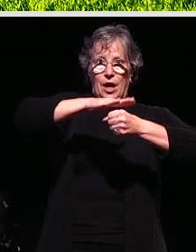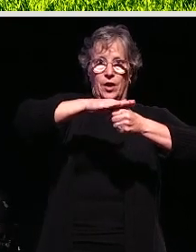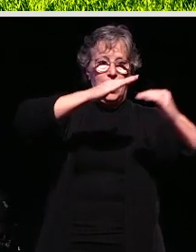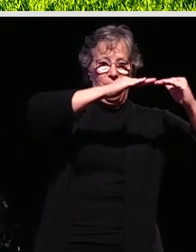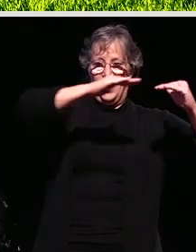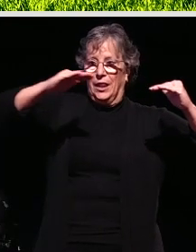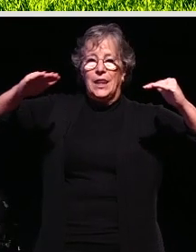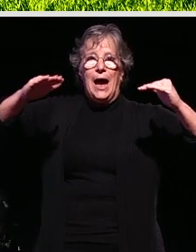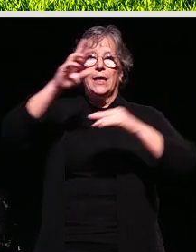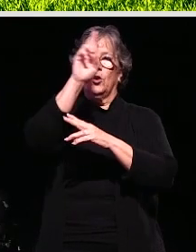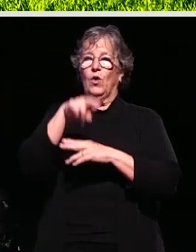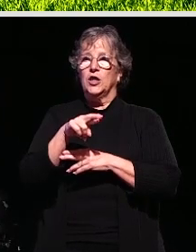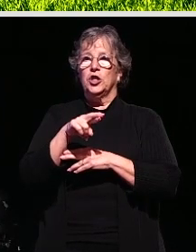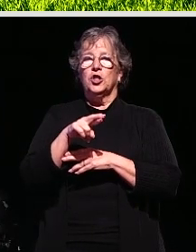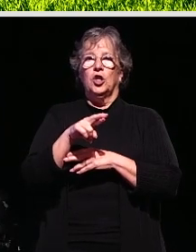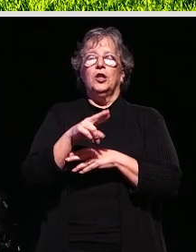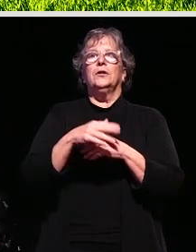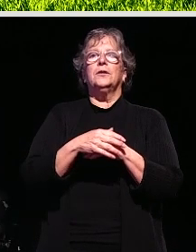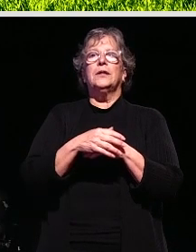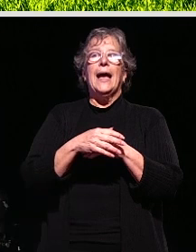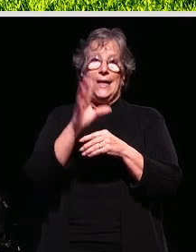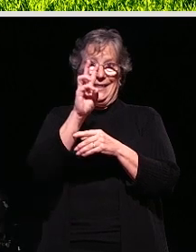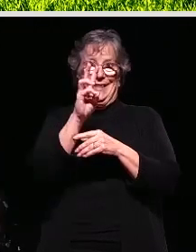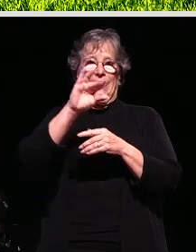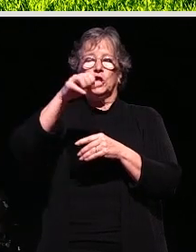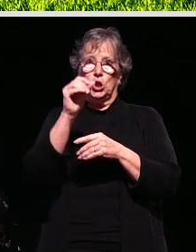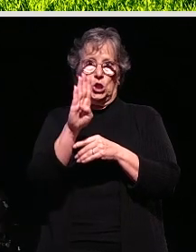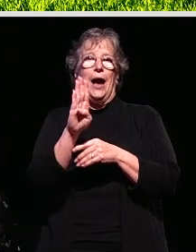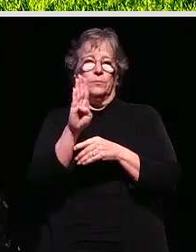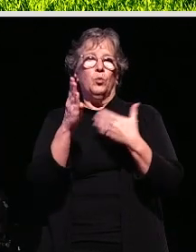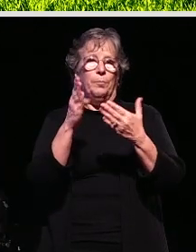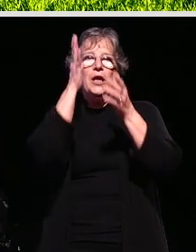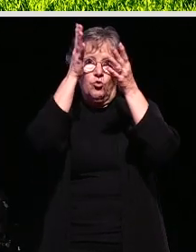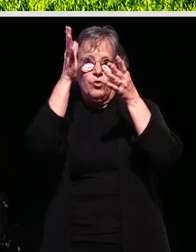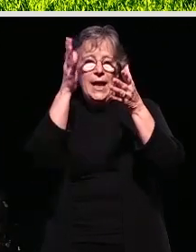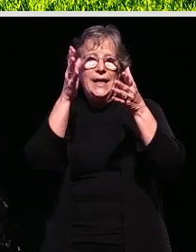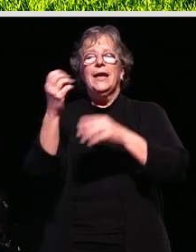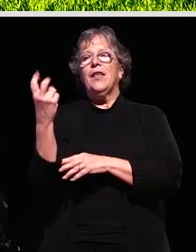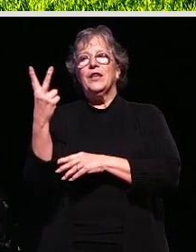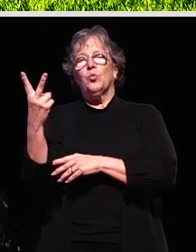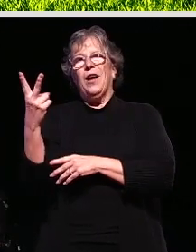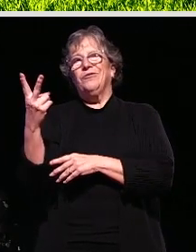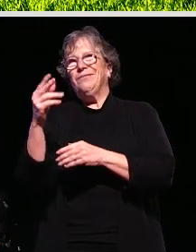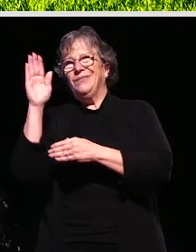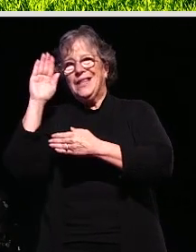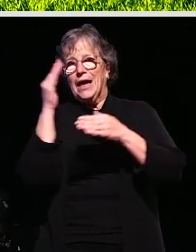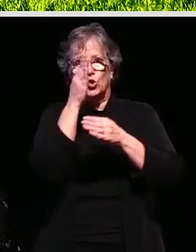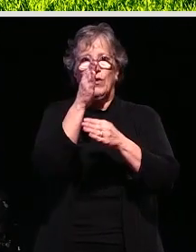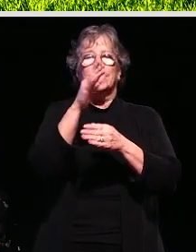creating 6 direct jobs through the sales and technicians for operating that tolling line, and 12 indirect jobs, mostly in manufacturing